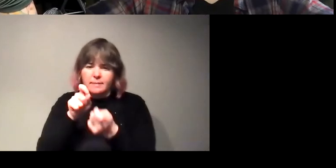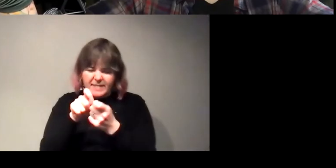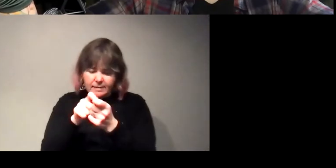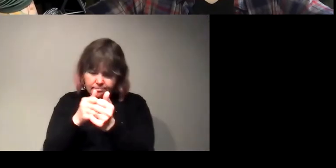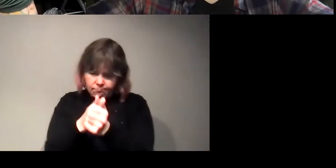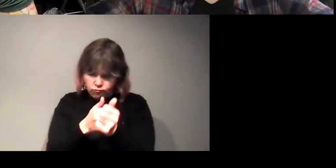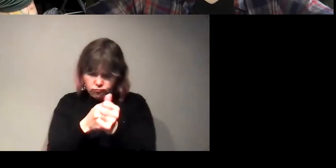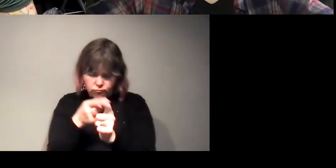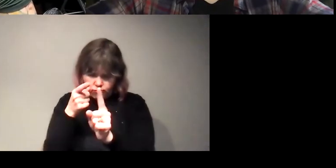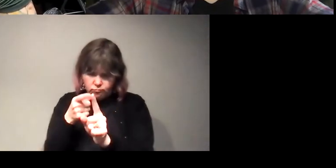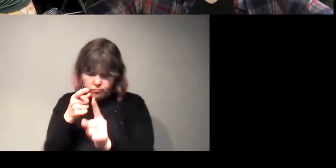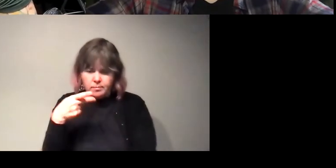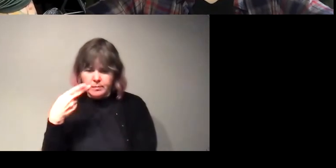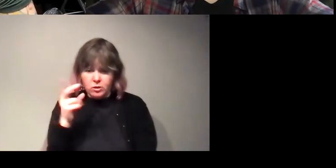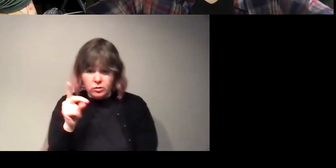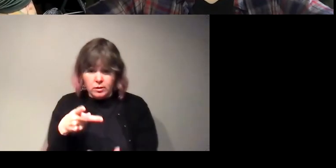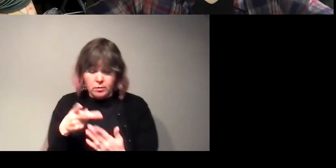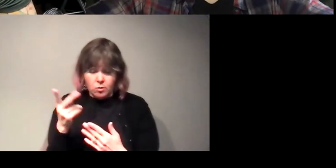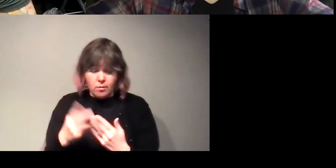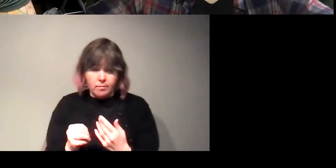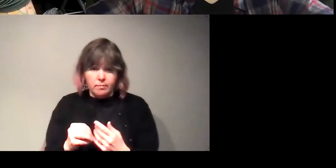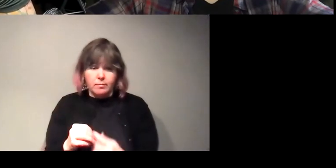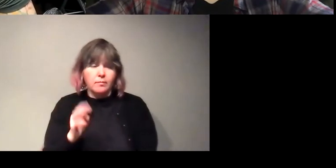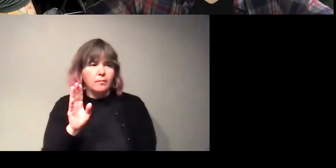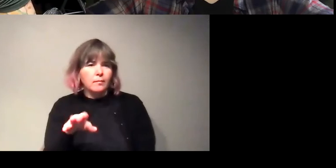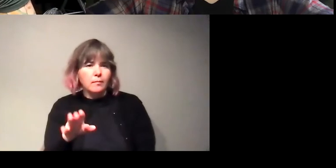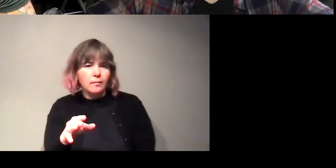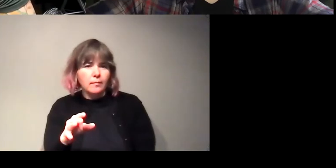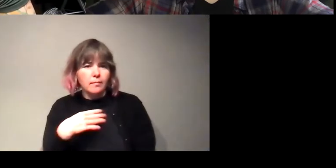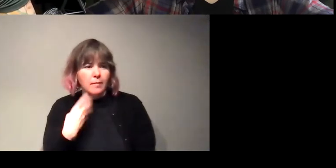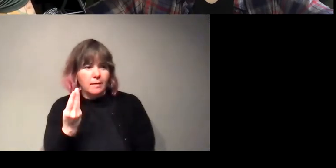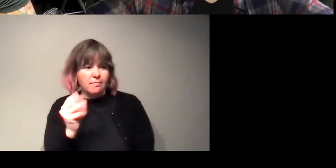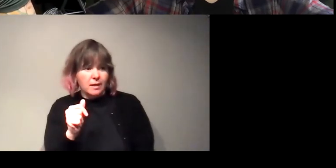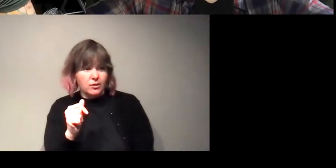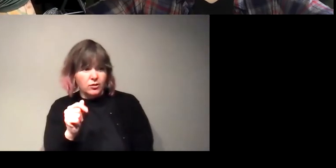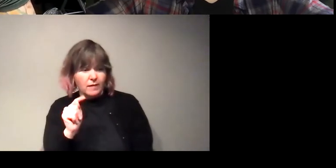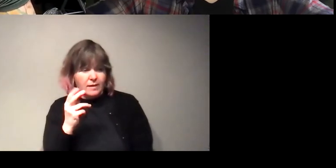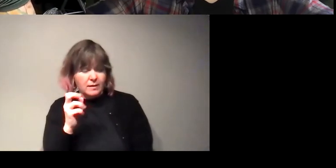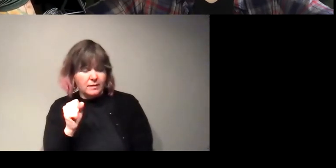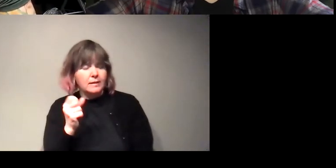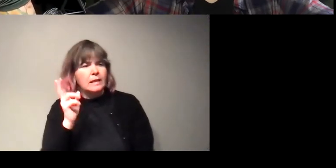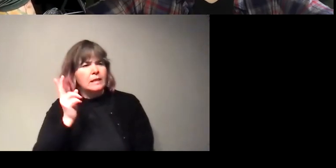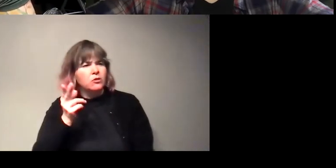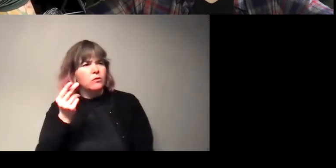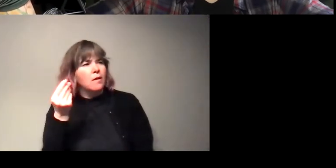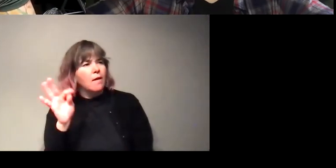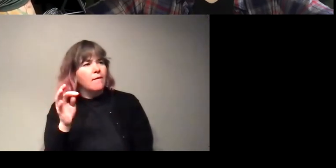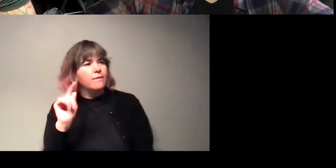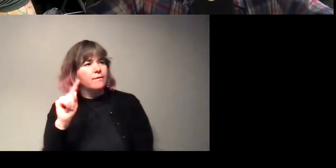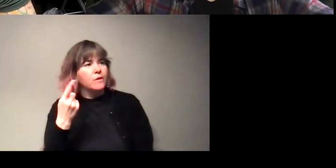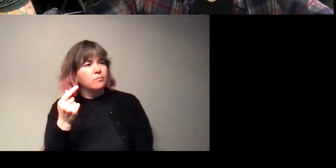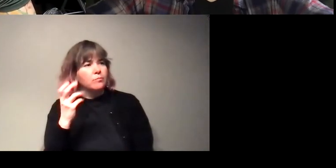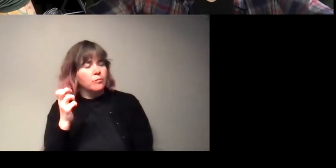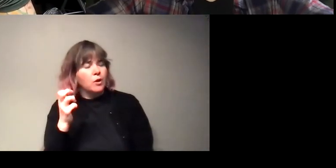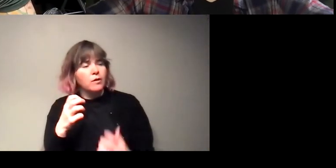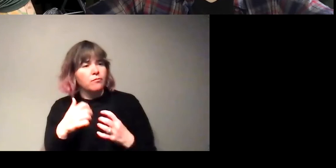where for my PhD program, I was like, hey, here's my master's thesis. It's a history of the first prairie